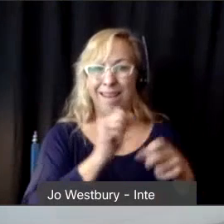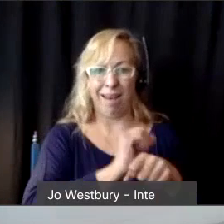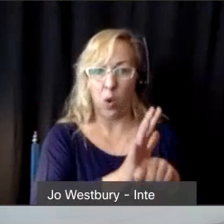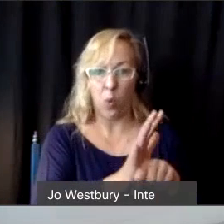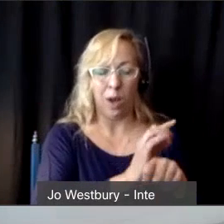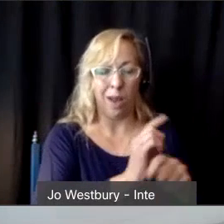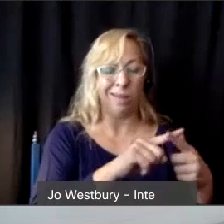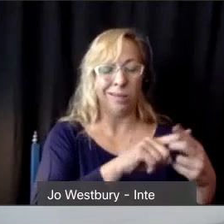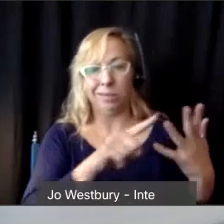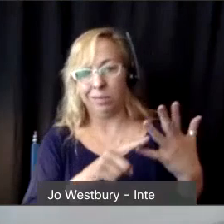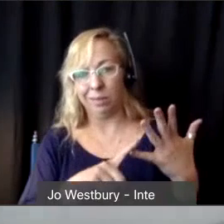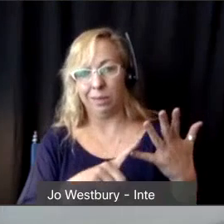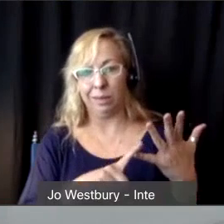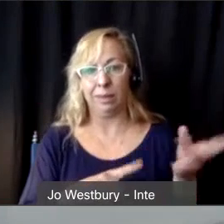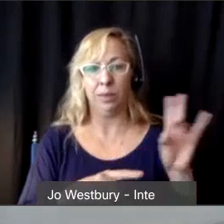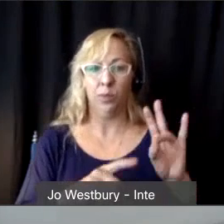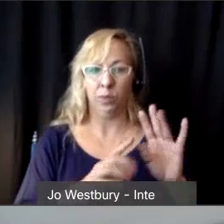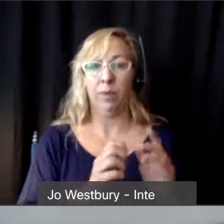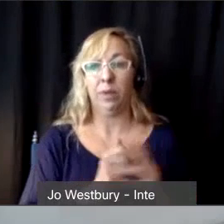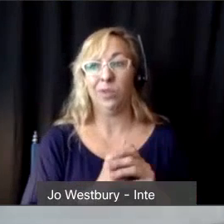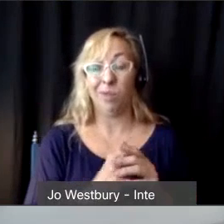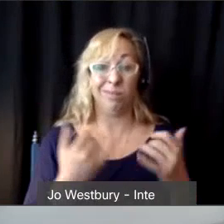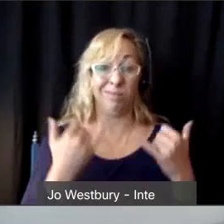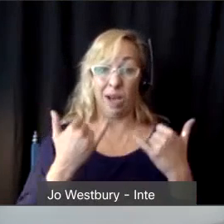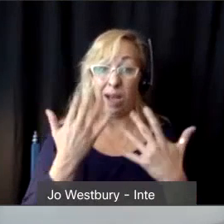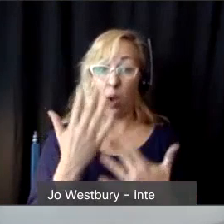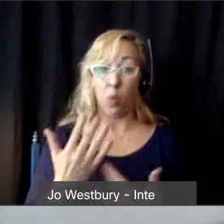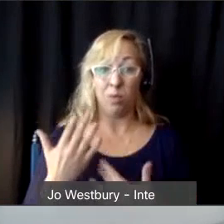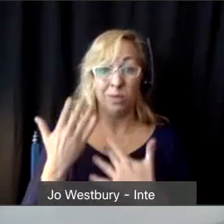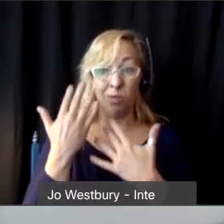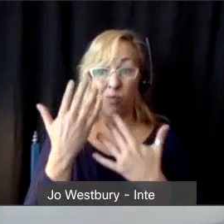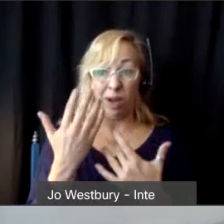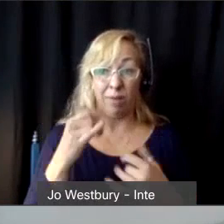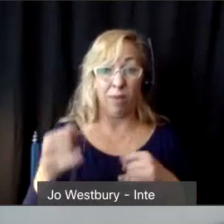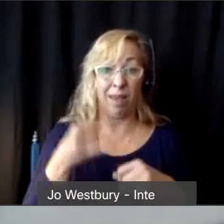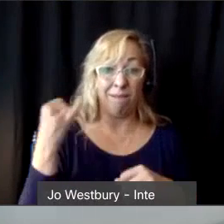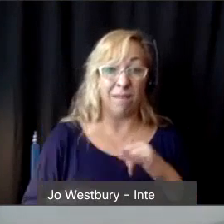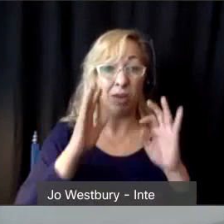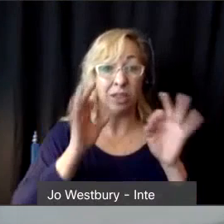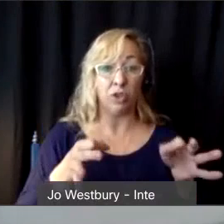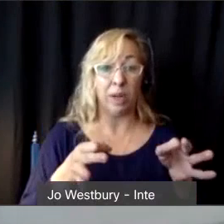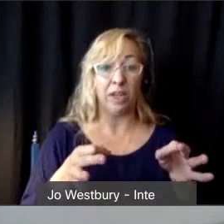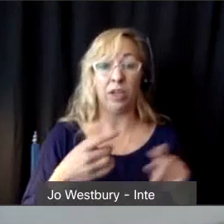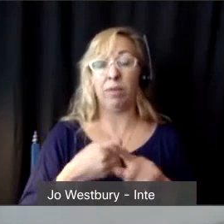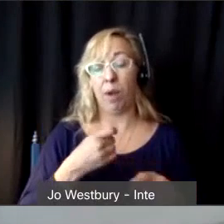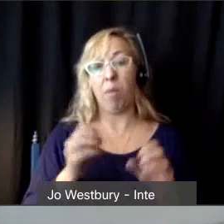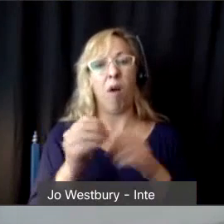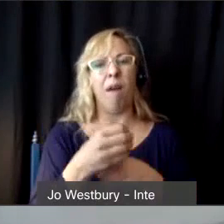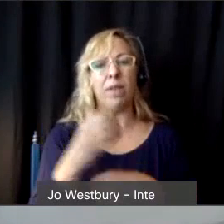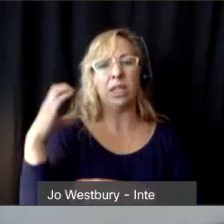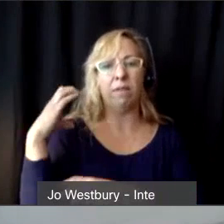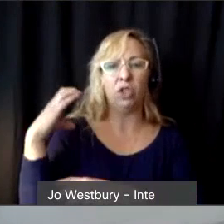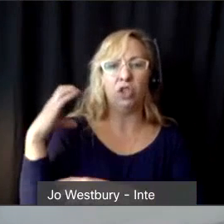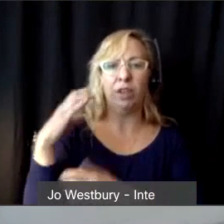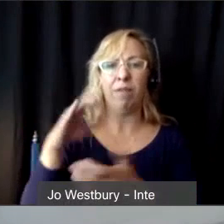coronavirus deaths. And so we are still awaiting a final determination from the Office of the Chief Medical Examiner